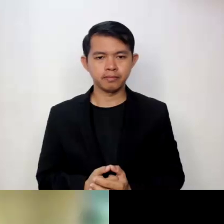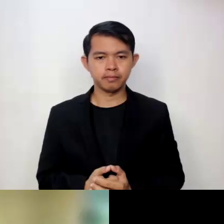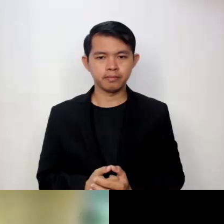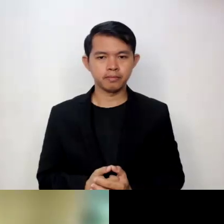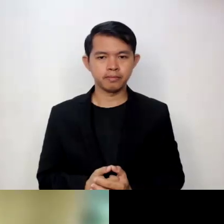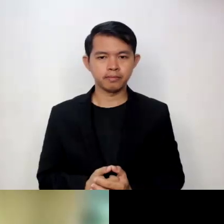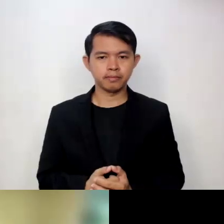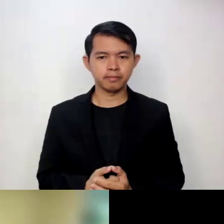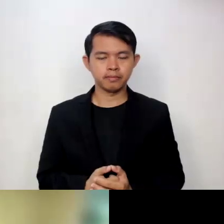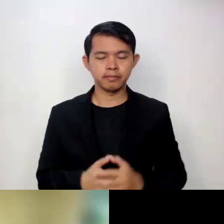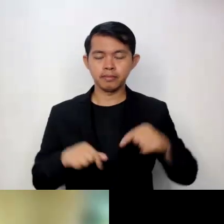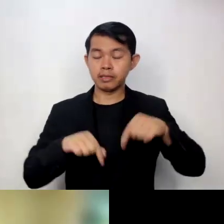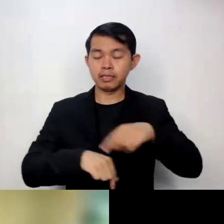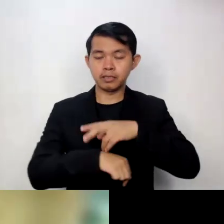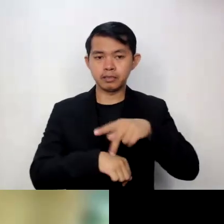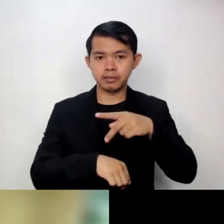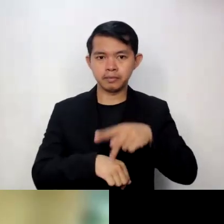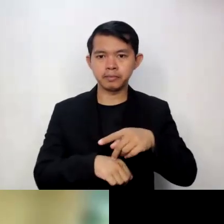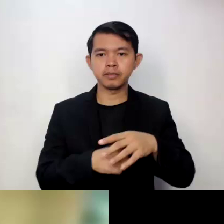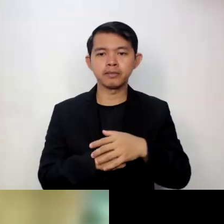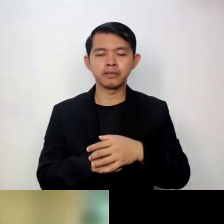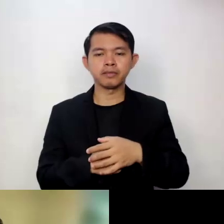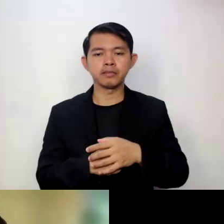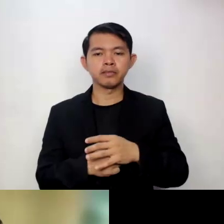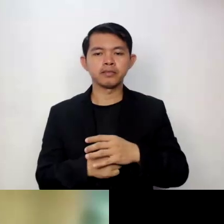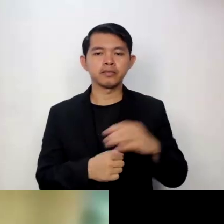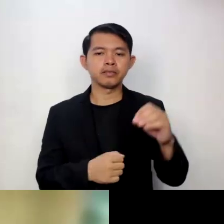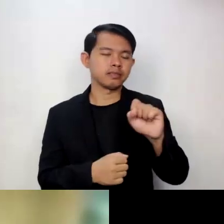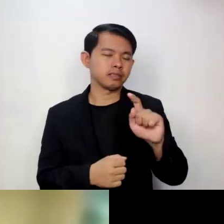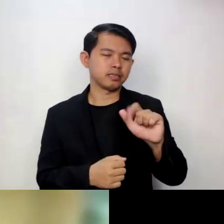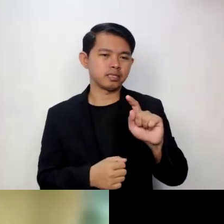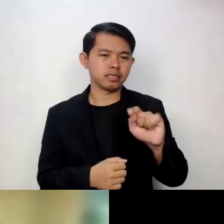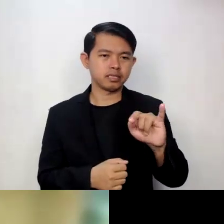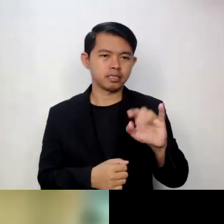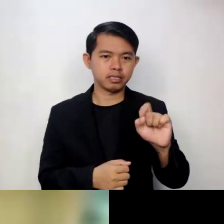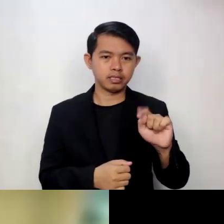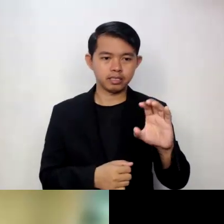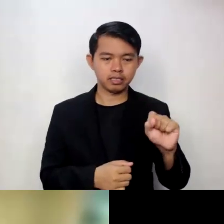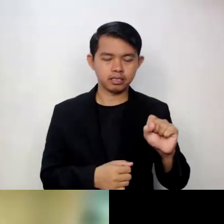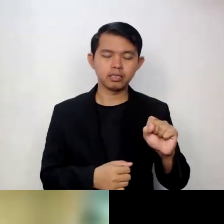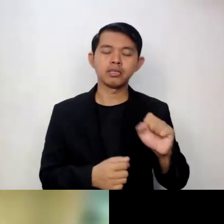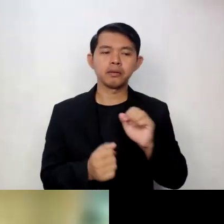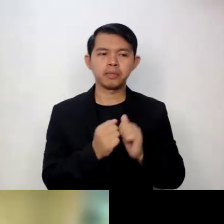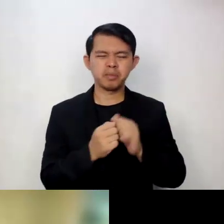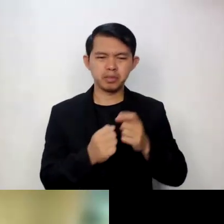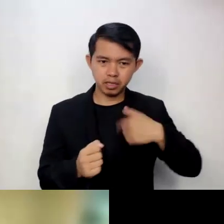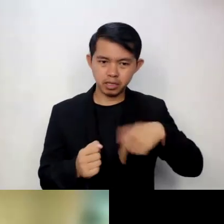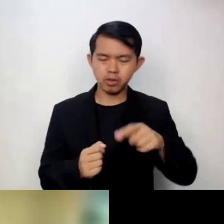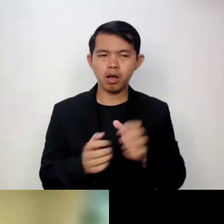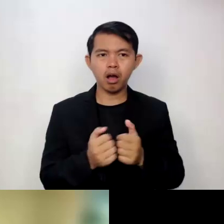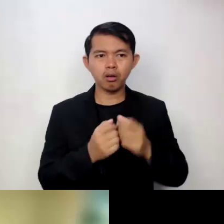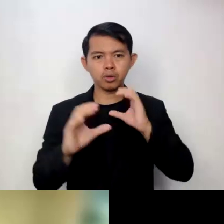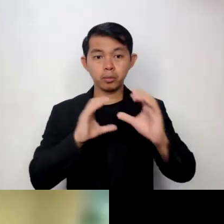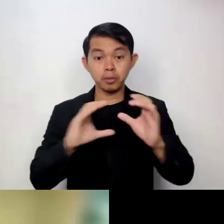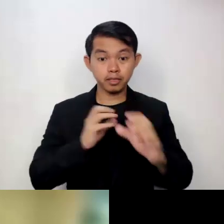in the Philippines, even in the field of statistics, is on how well you communicate with Western audiences, kung